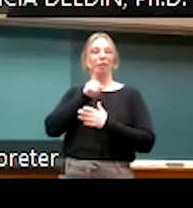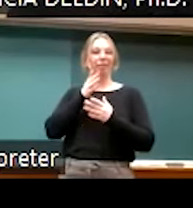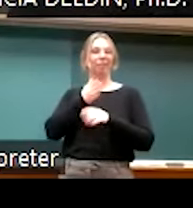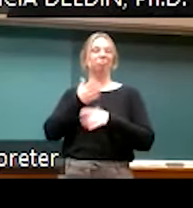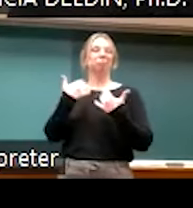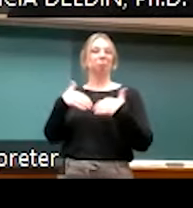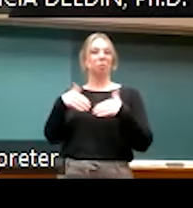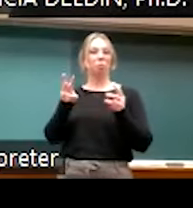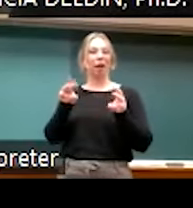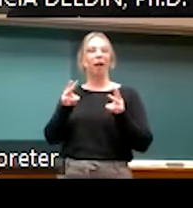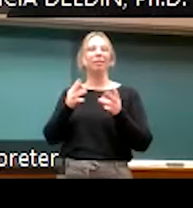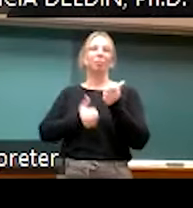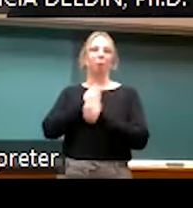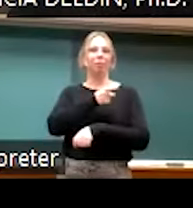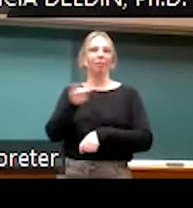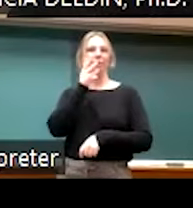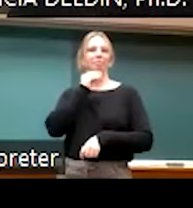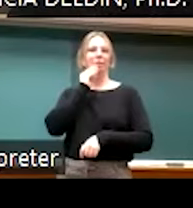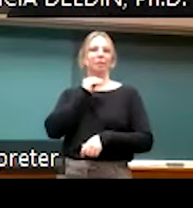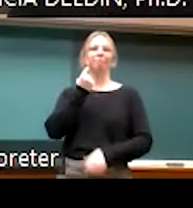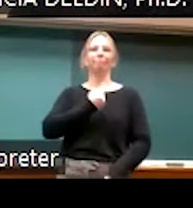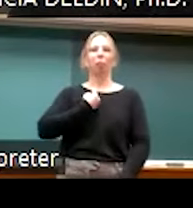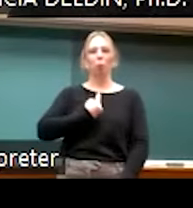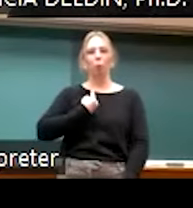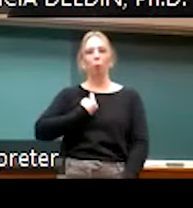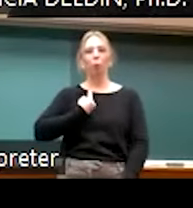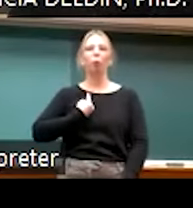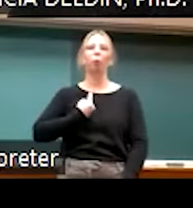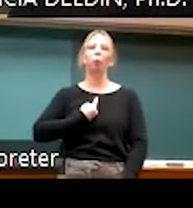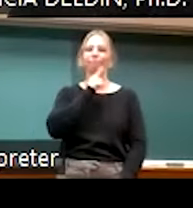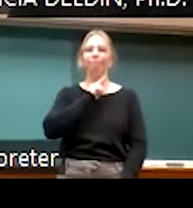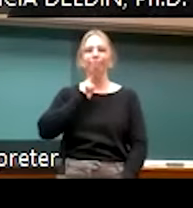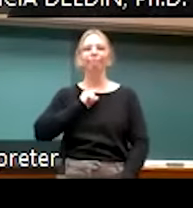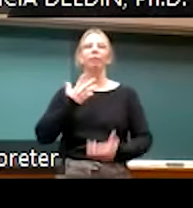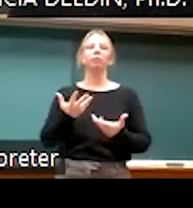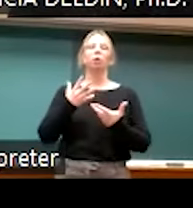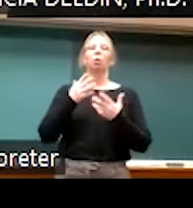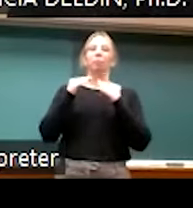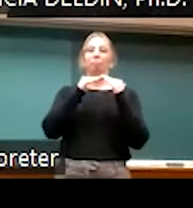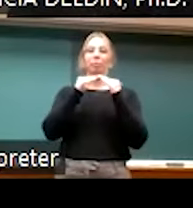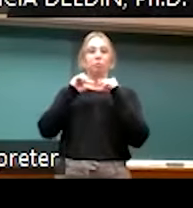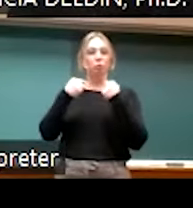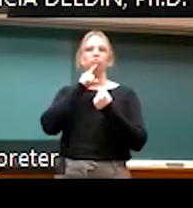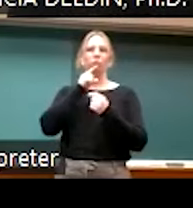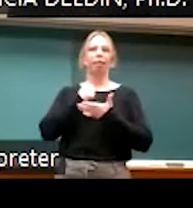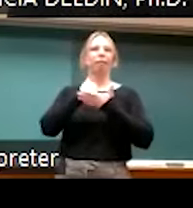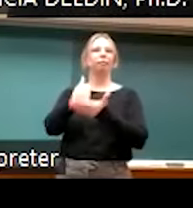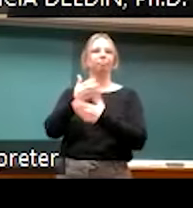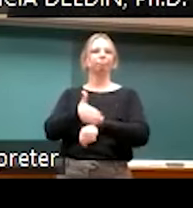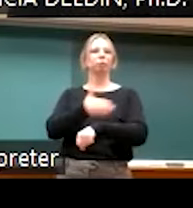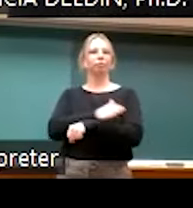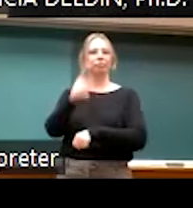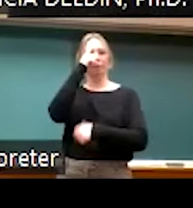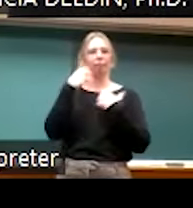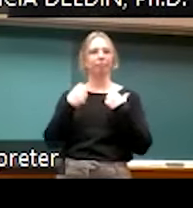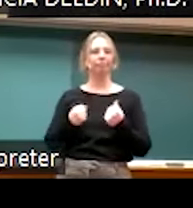my group was loneliness. So this group, peer-led group program was really helpful. But we do know that it works. So we know